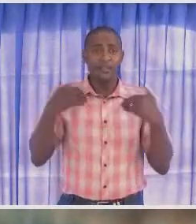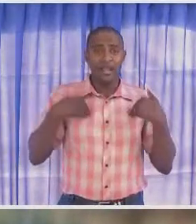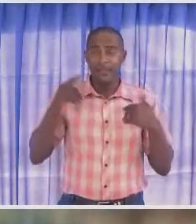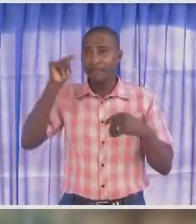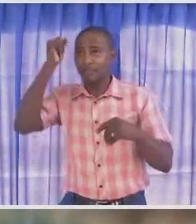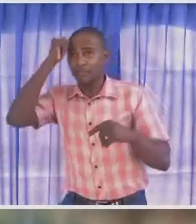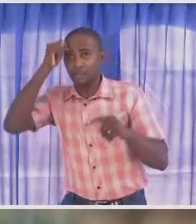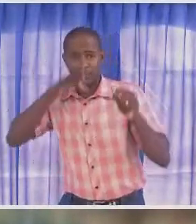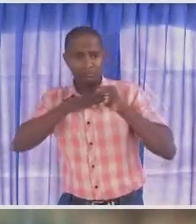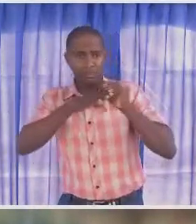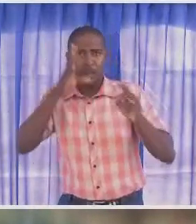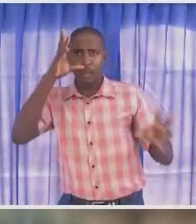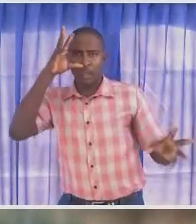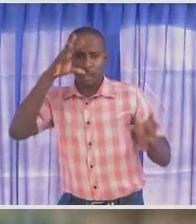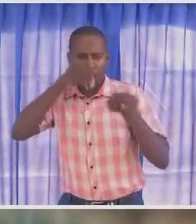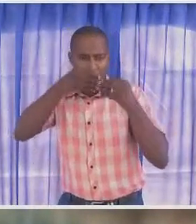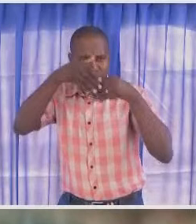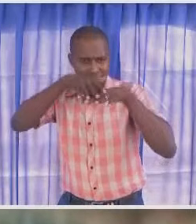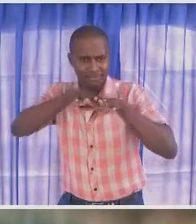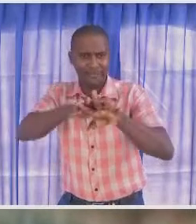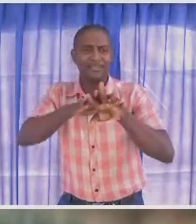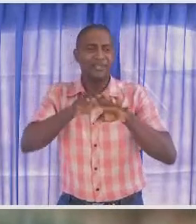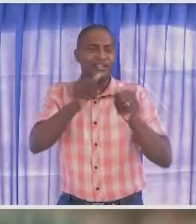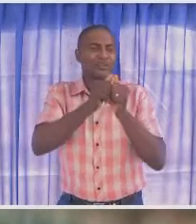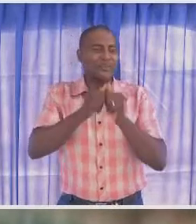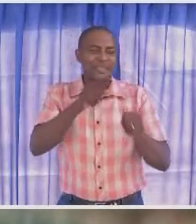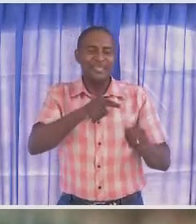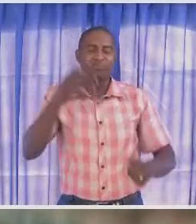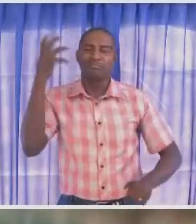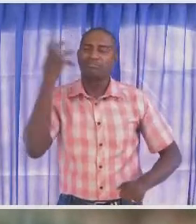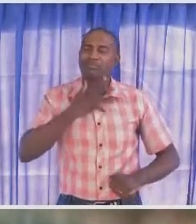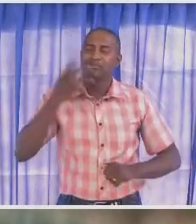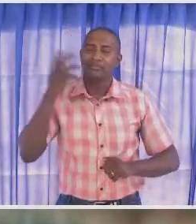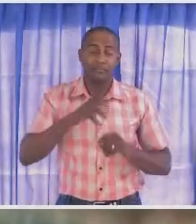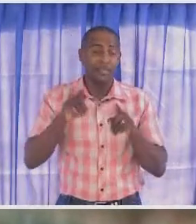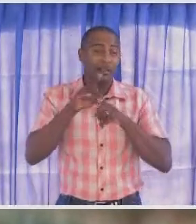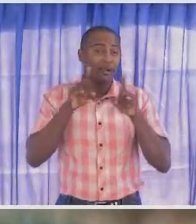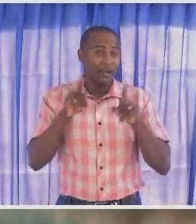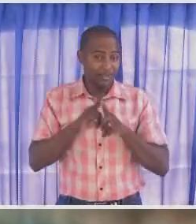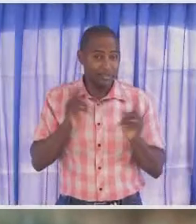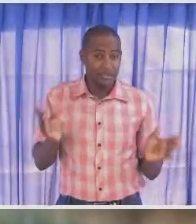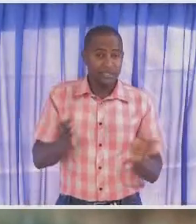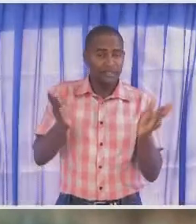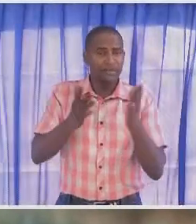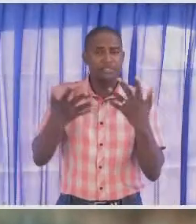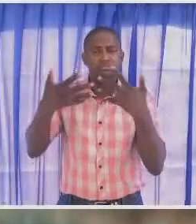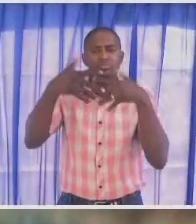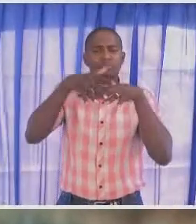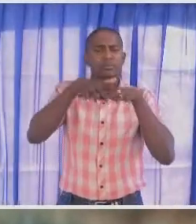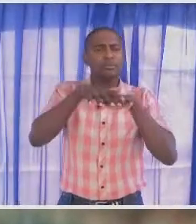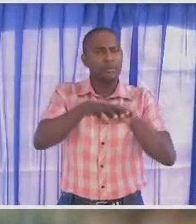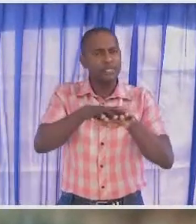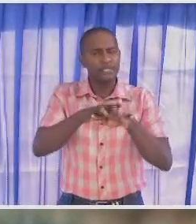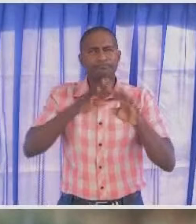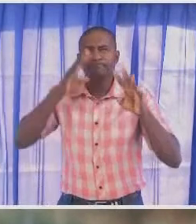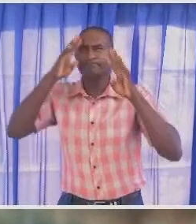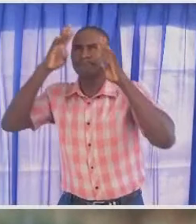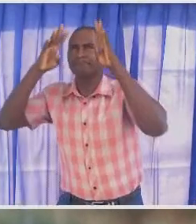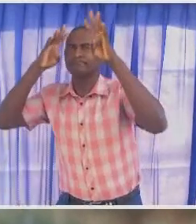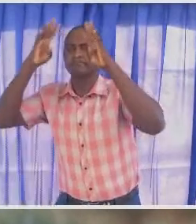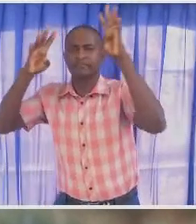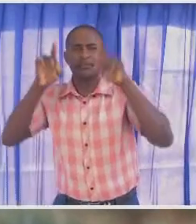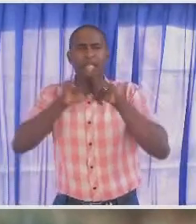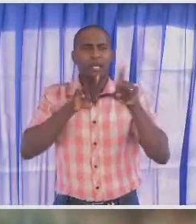practical aspect together, make it wholesome. It also encourages collaboration, creativity,